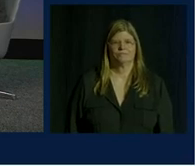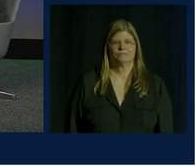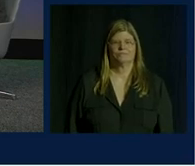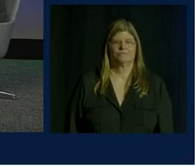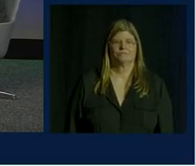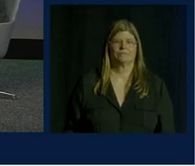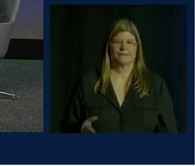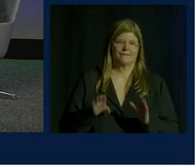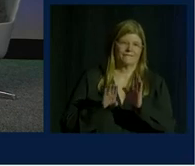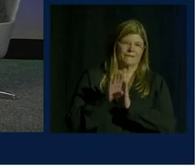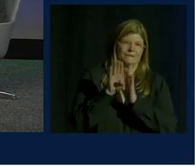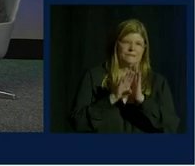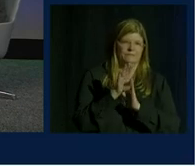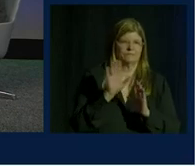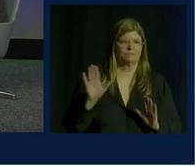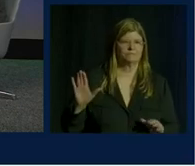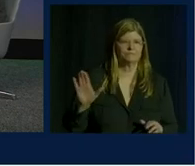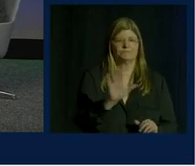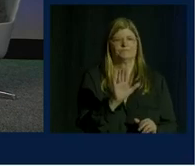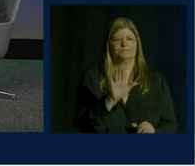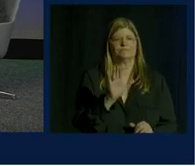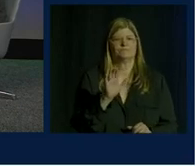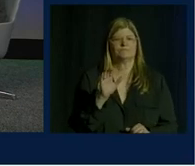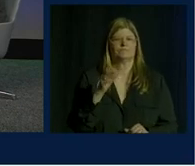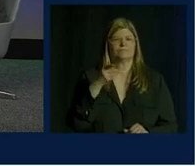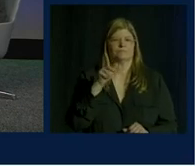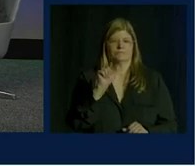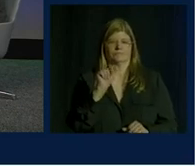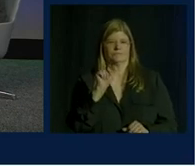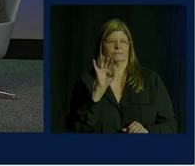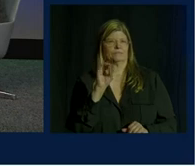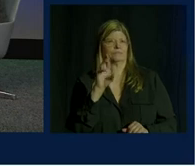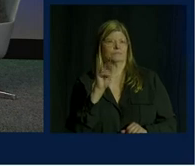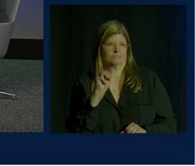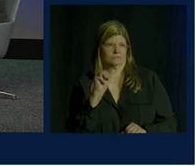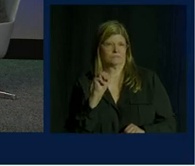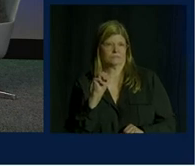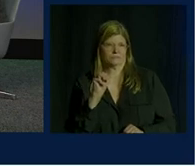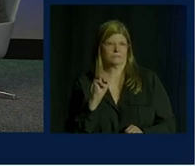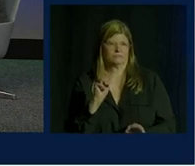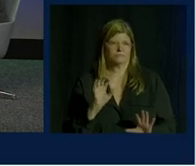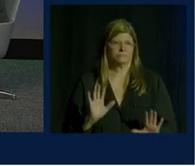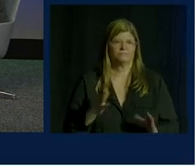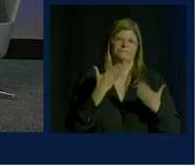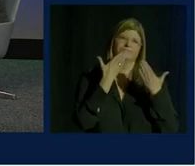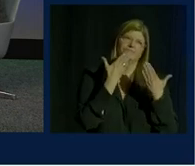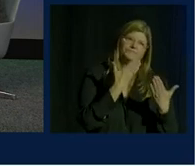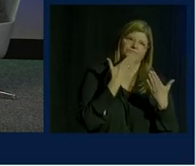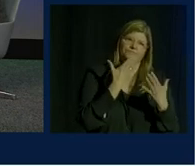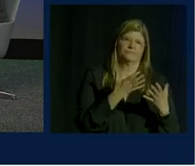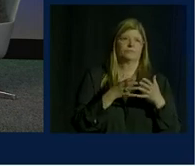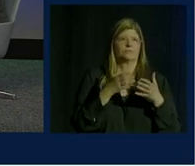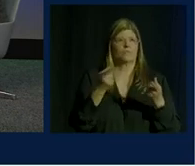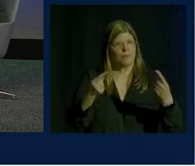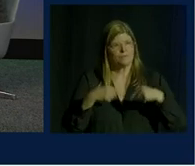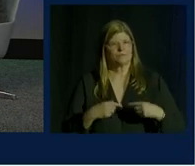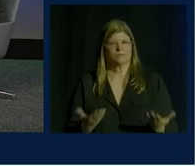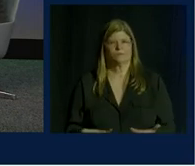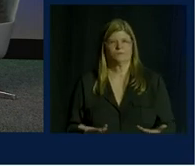able to do that in our partnership with Shop in the District. So with that, thank you guys so much for being here. Thank you. And